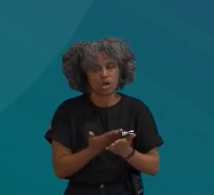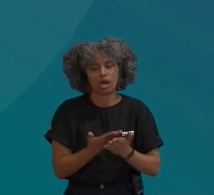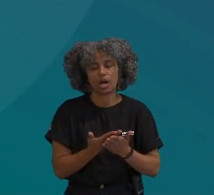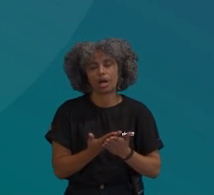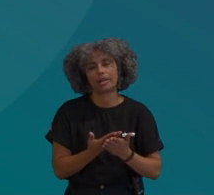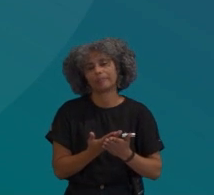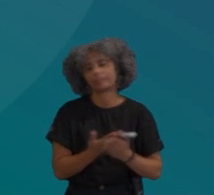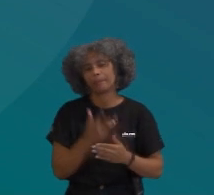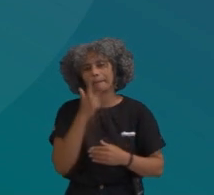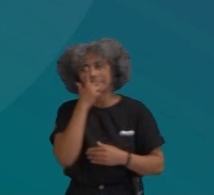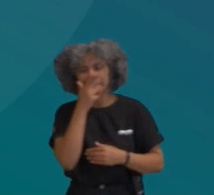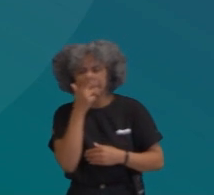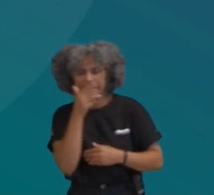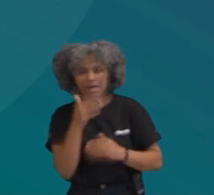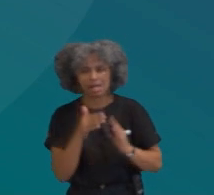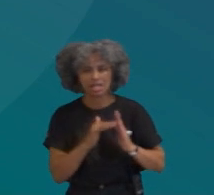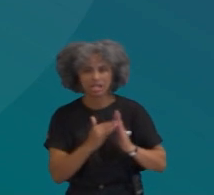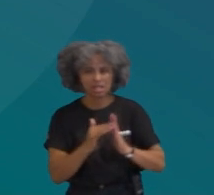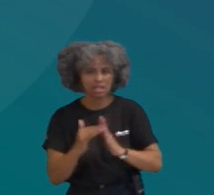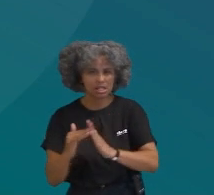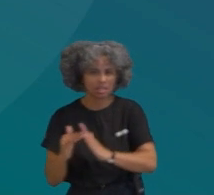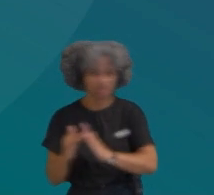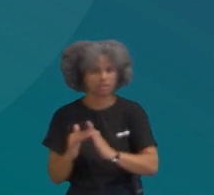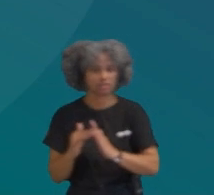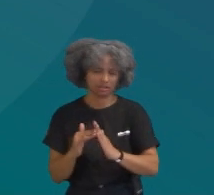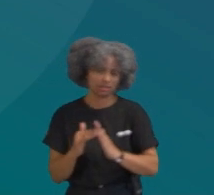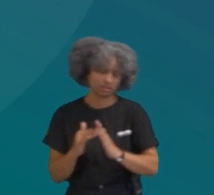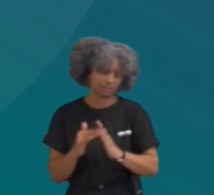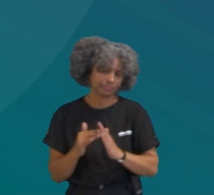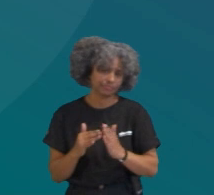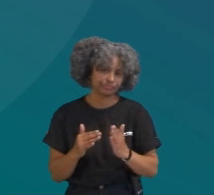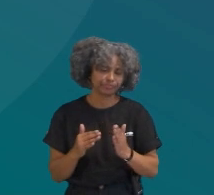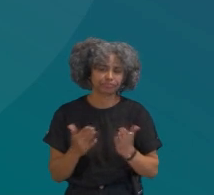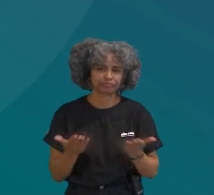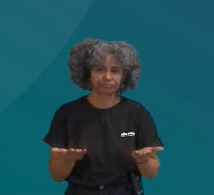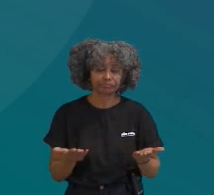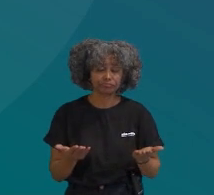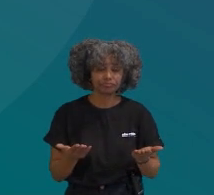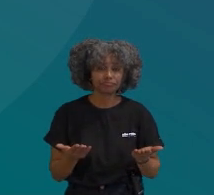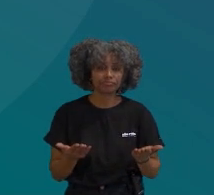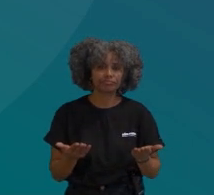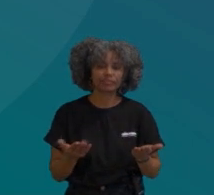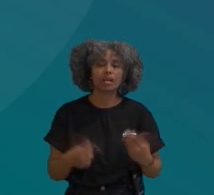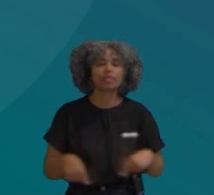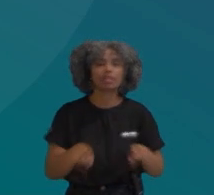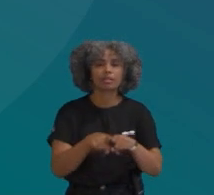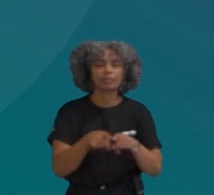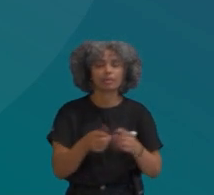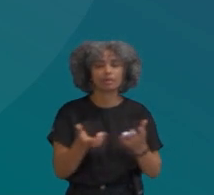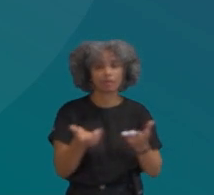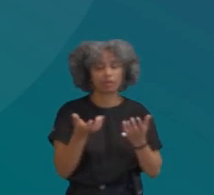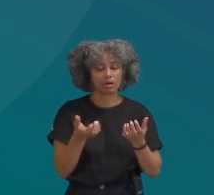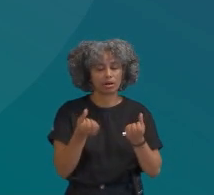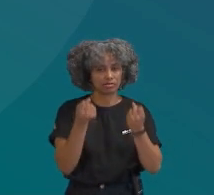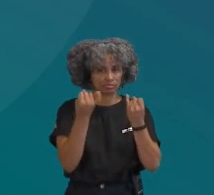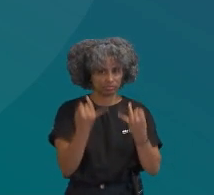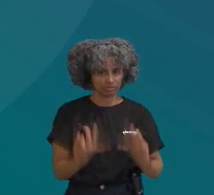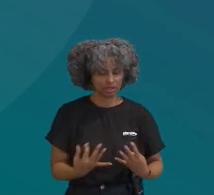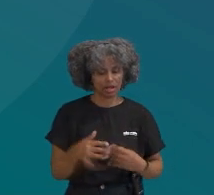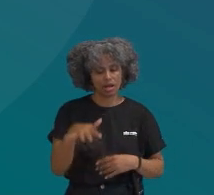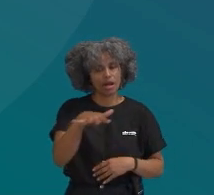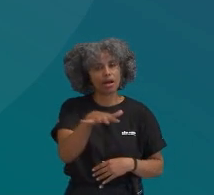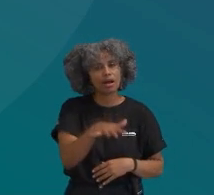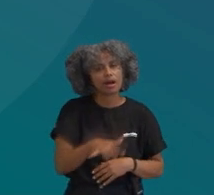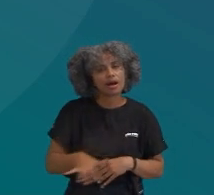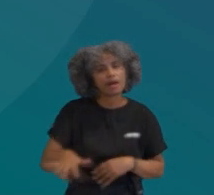it looked like this before, and there was just no care by the community about this wetland. But there was a need for the children to have a